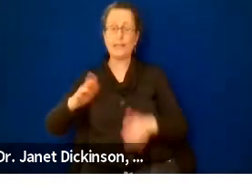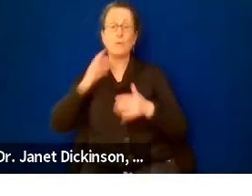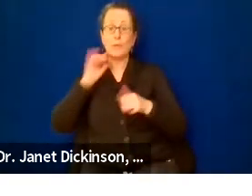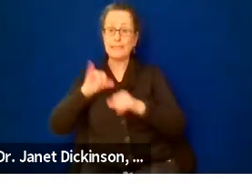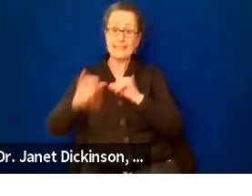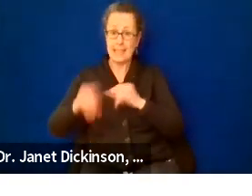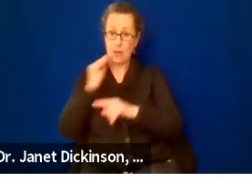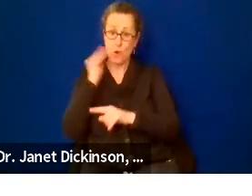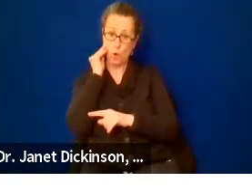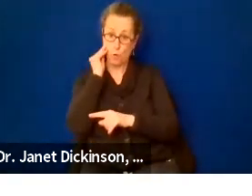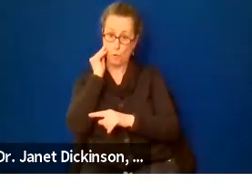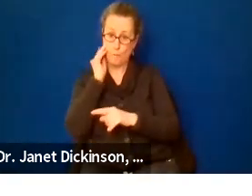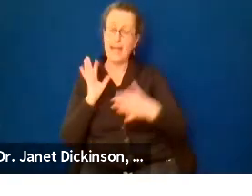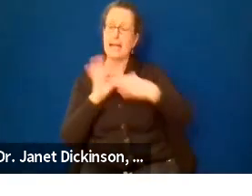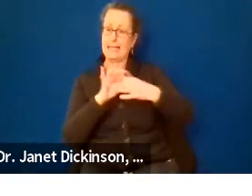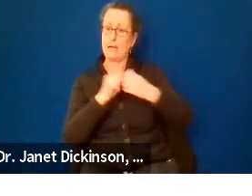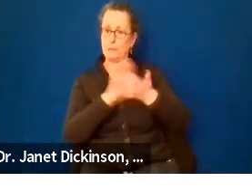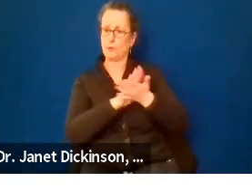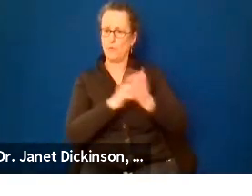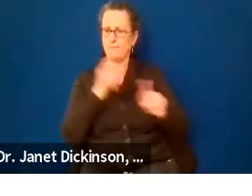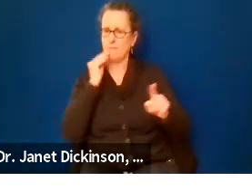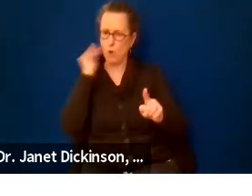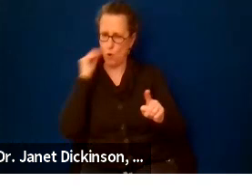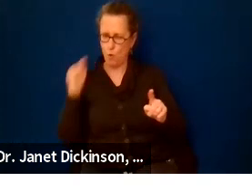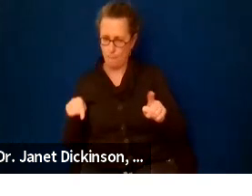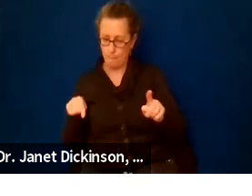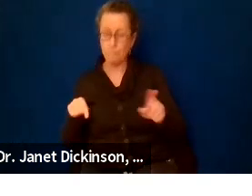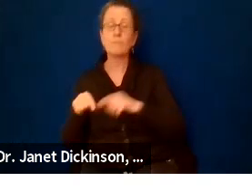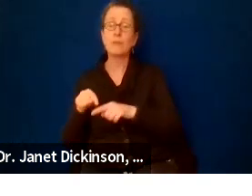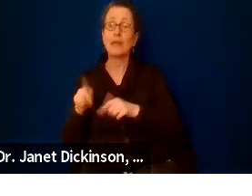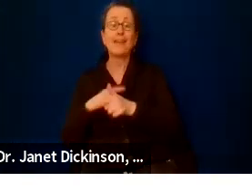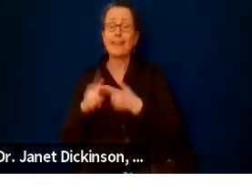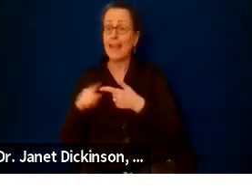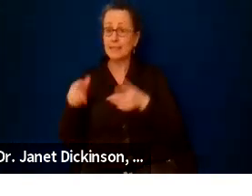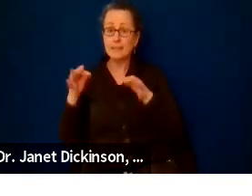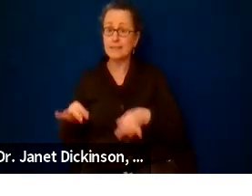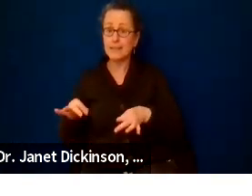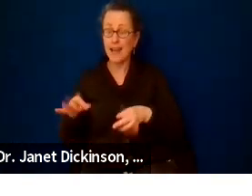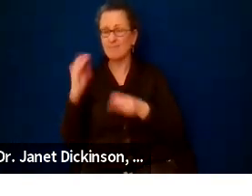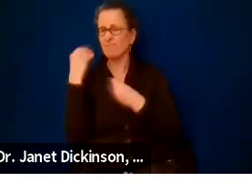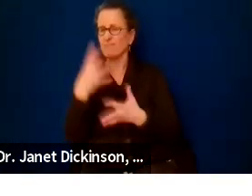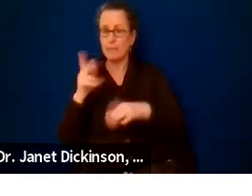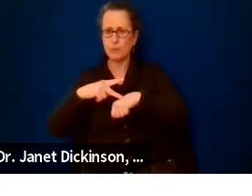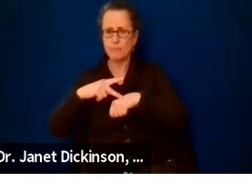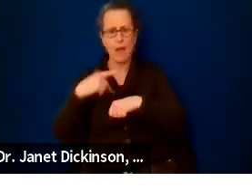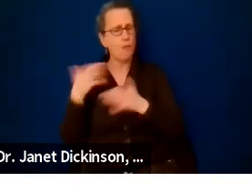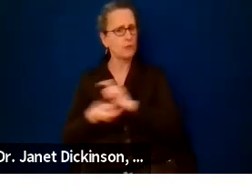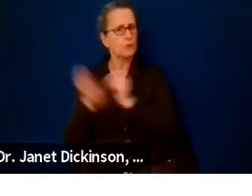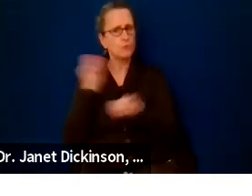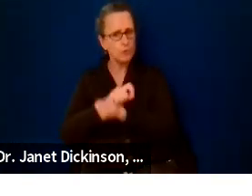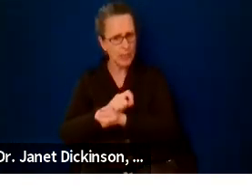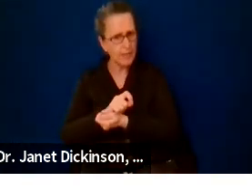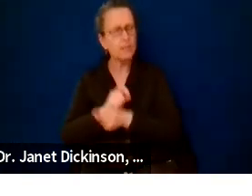of all of the logistical things about putting, extra desk and chair in a classroom and having to rearrange the